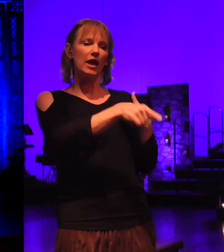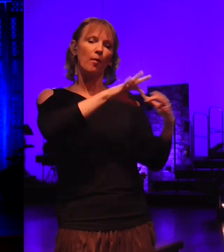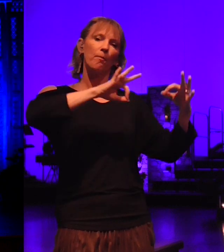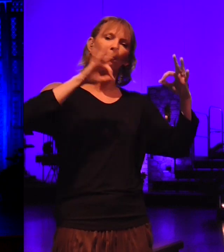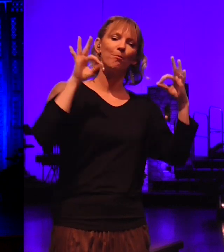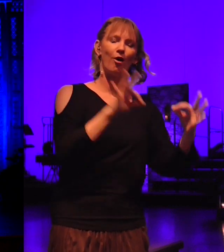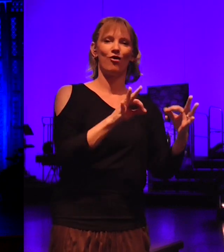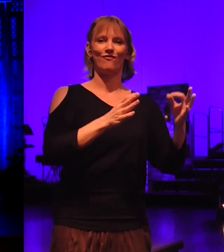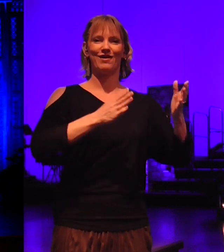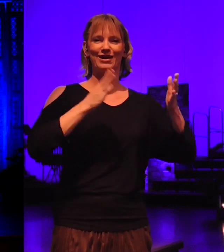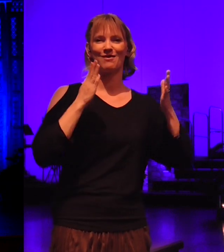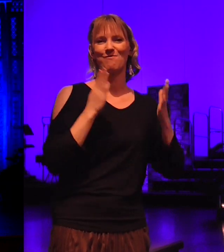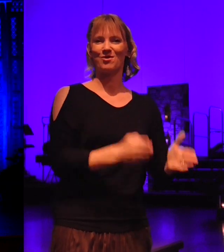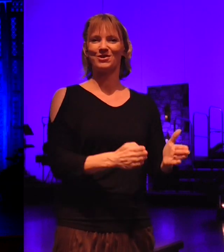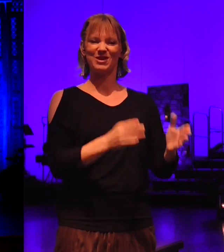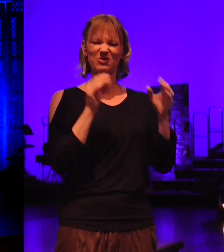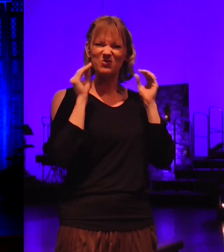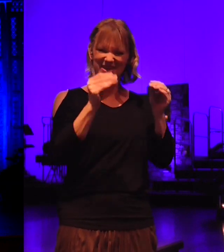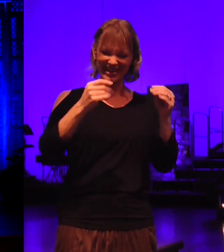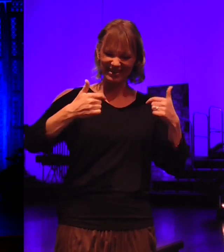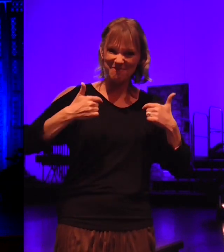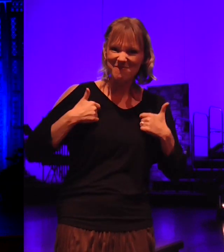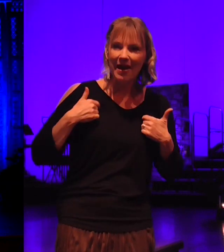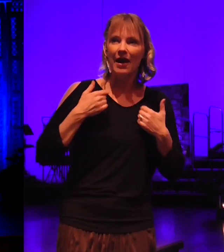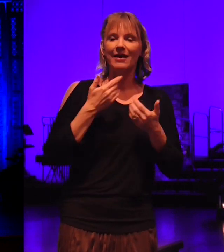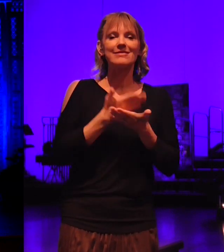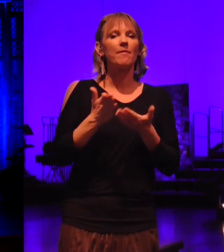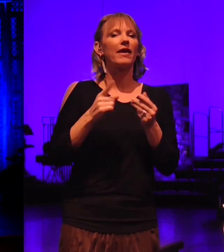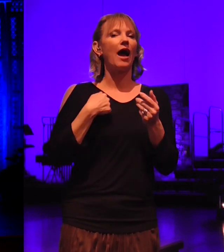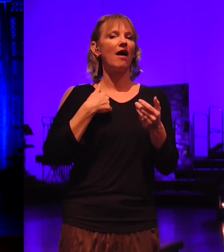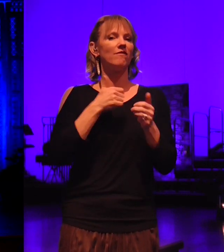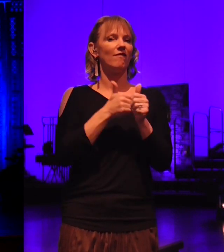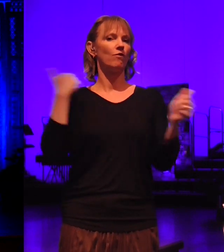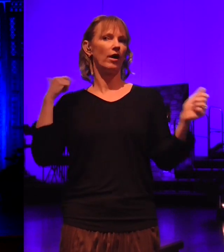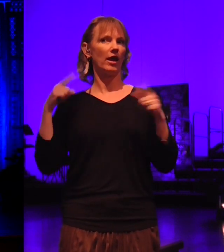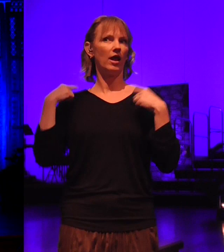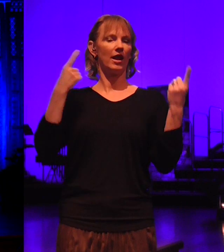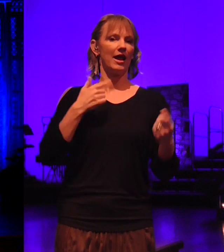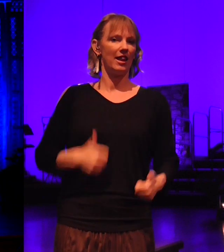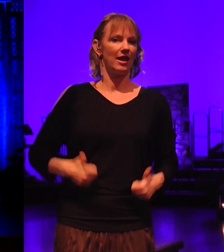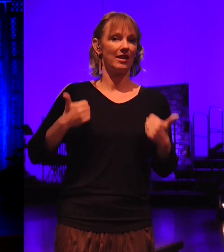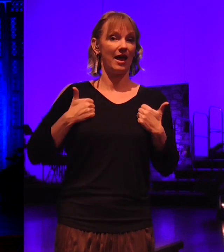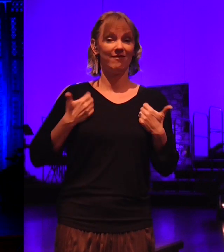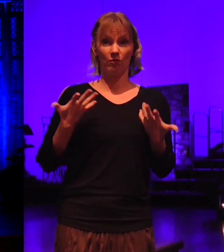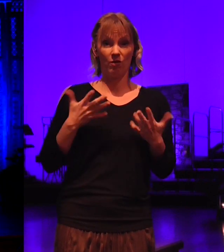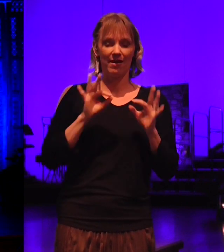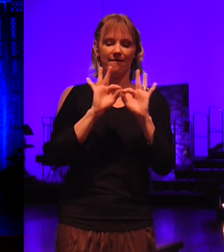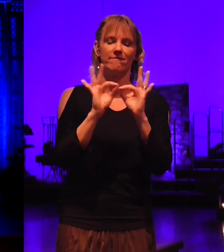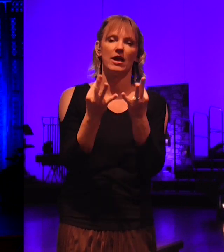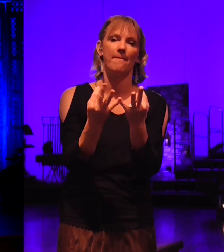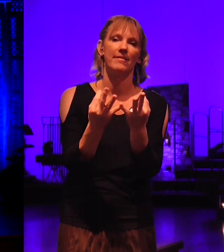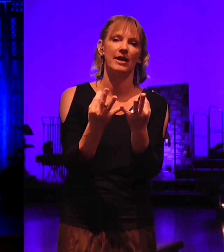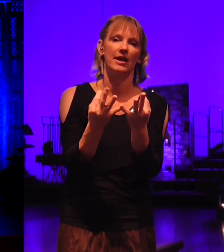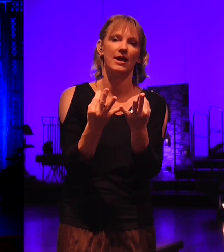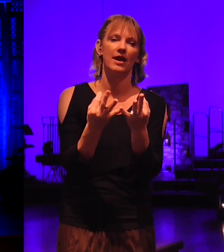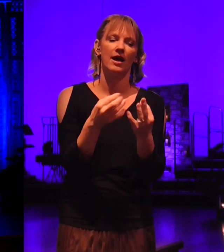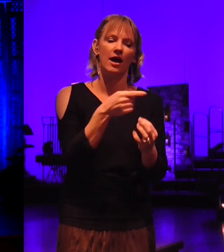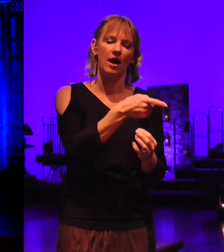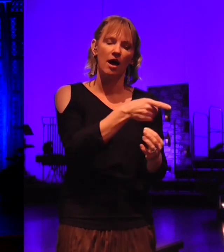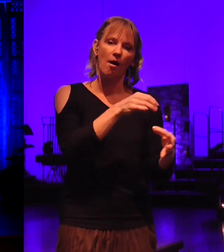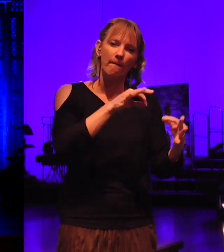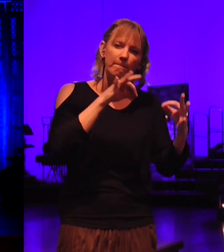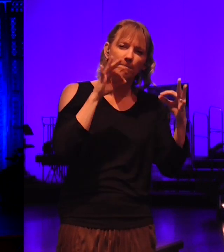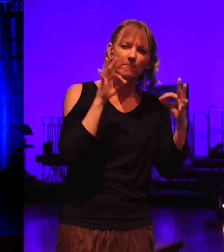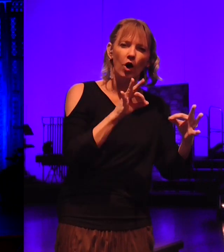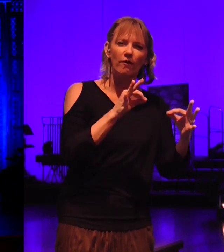person to teach me about something I'd been avoiding my whole life, family. He was the perfect person